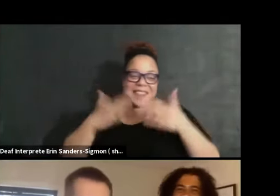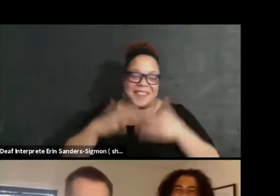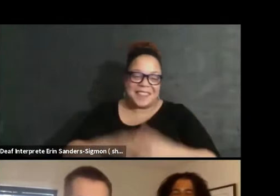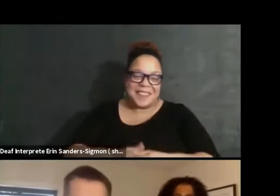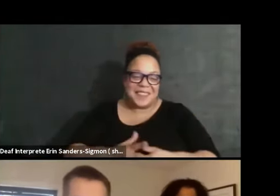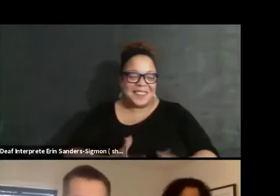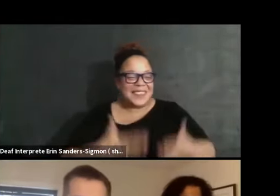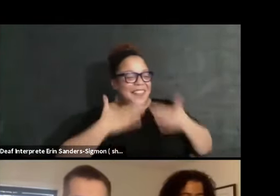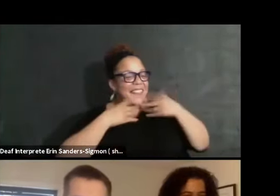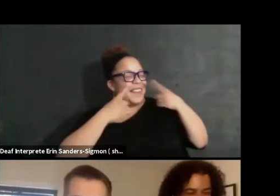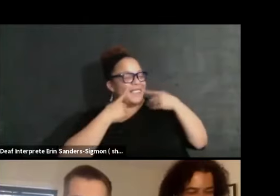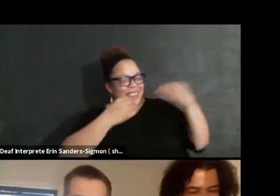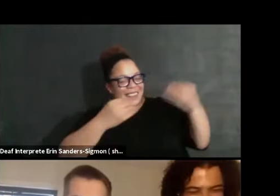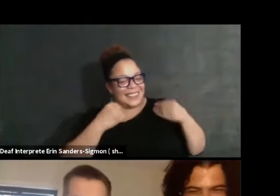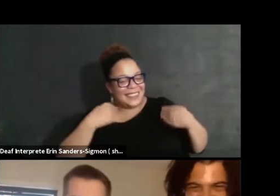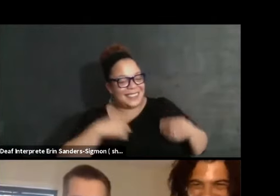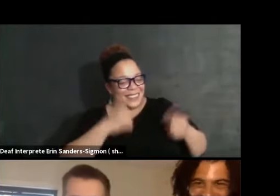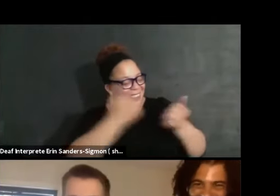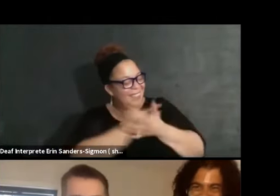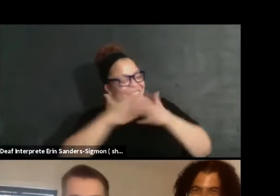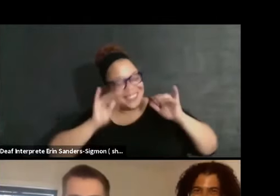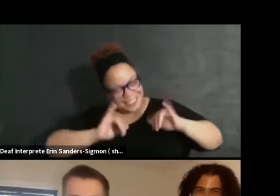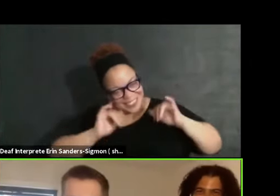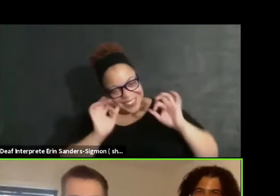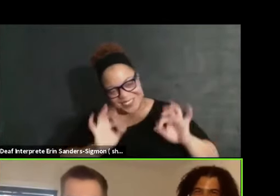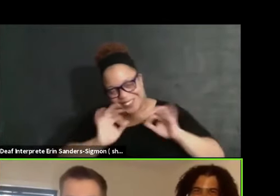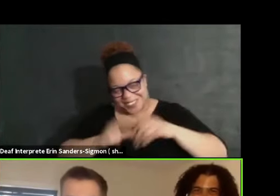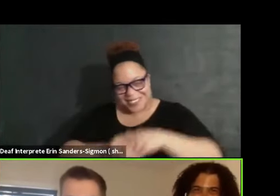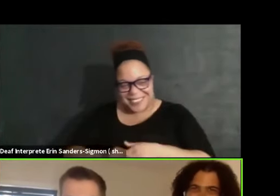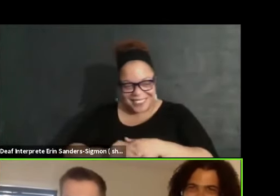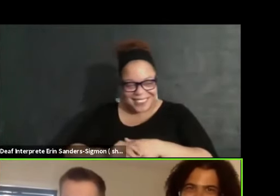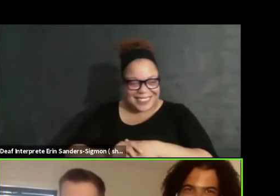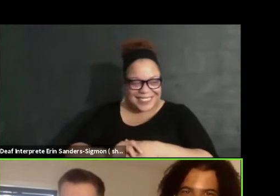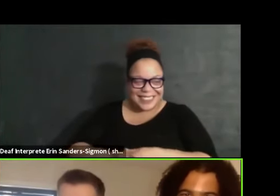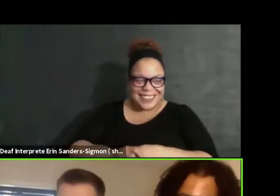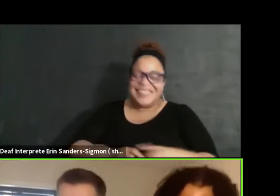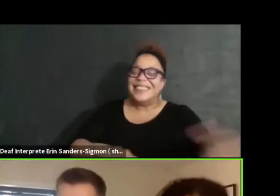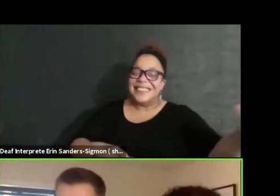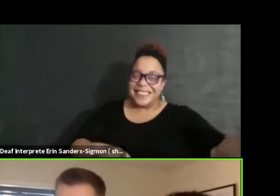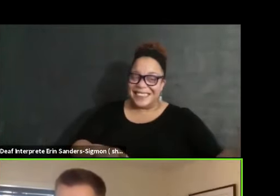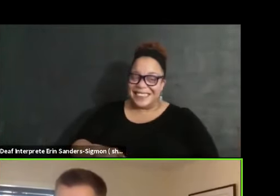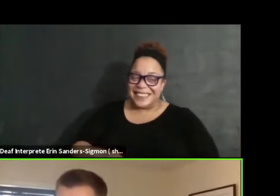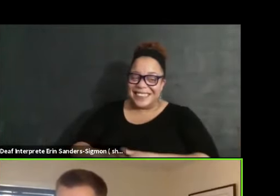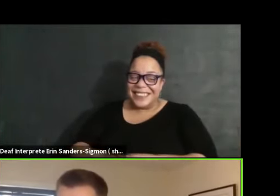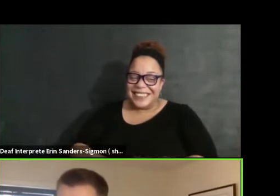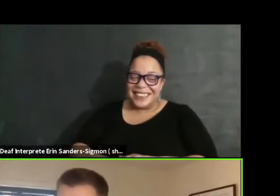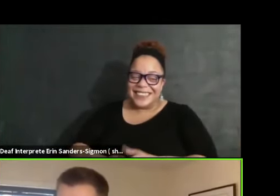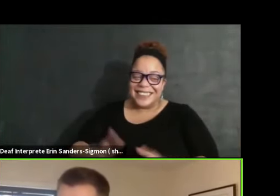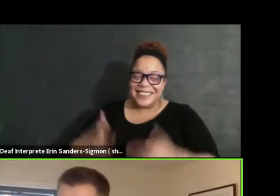Okay. What are you doing right now, bro? What door are you opening?